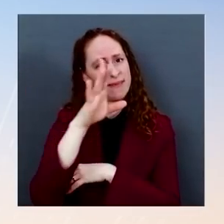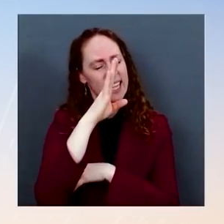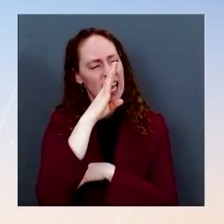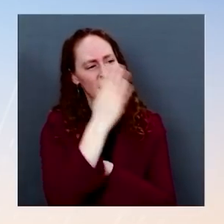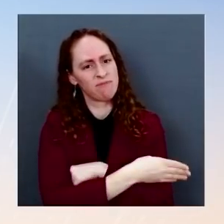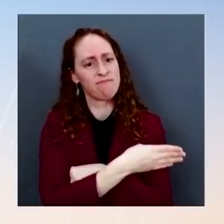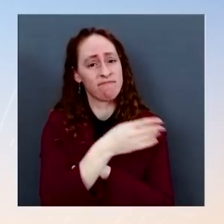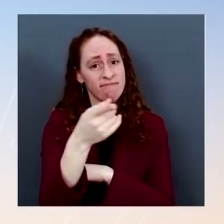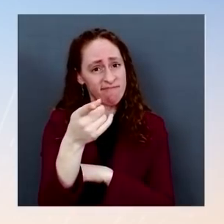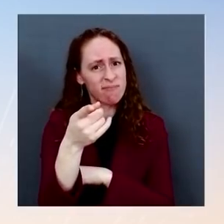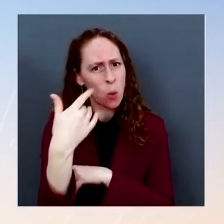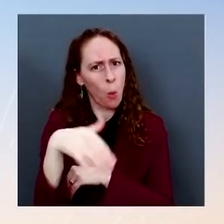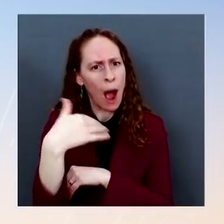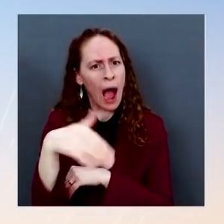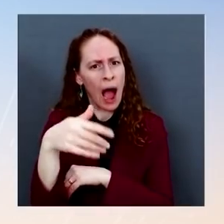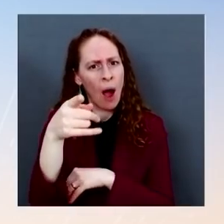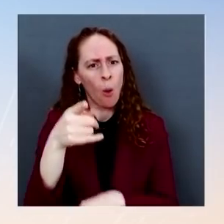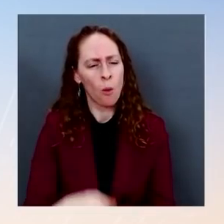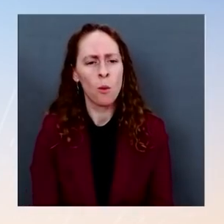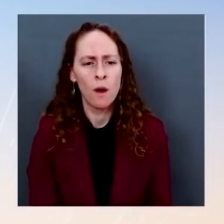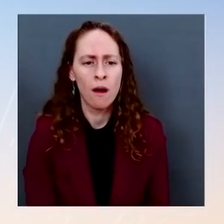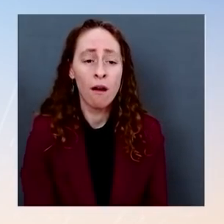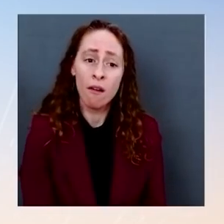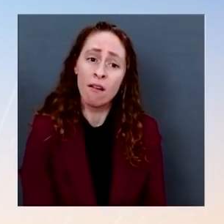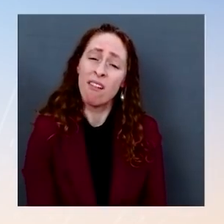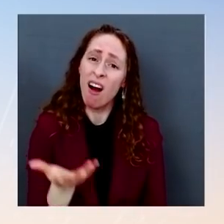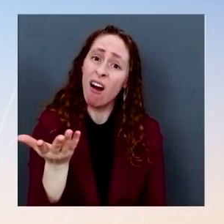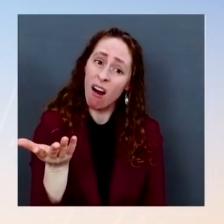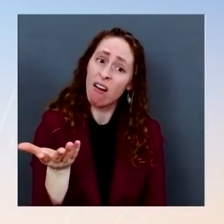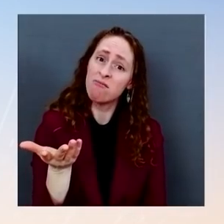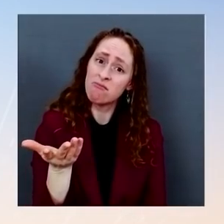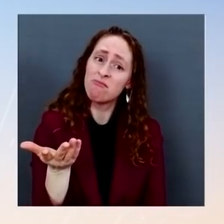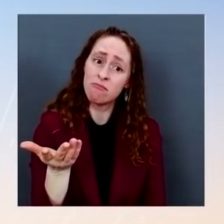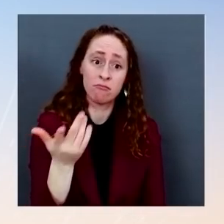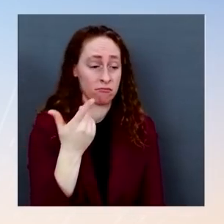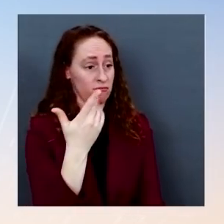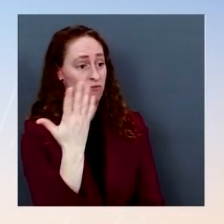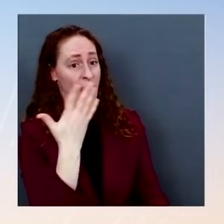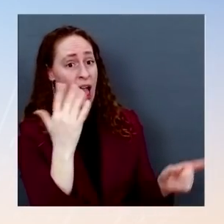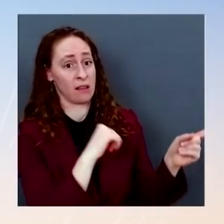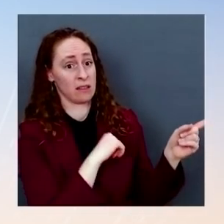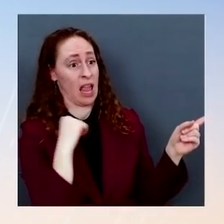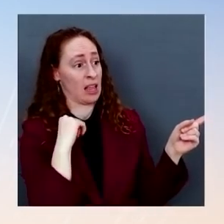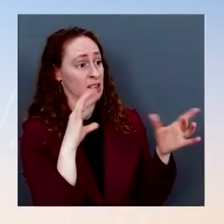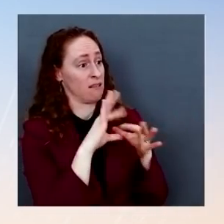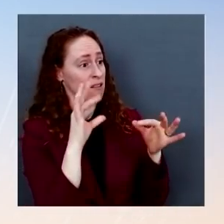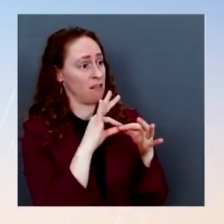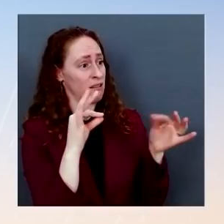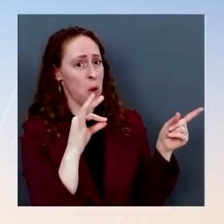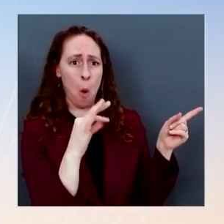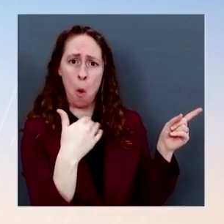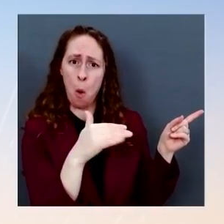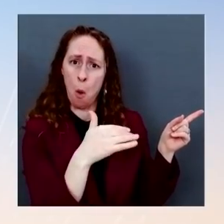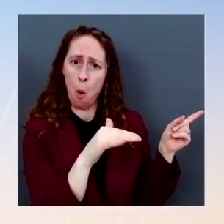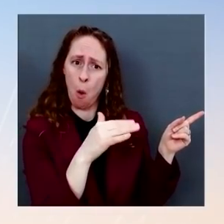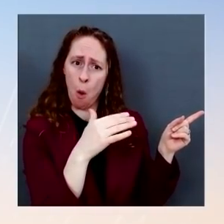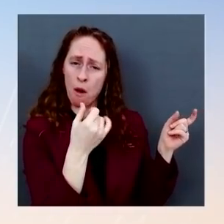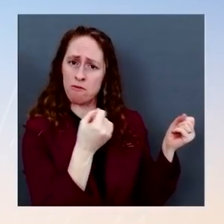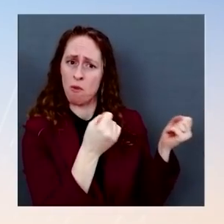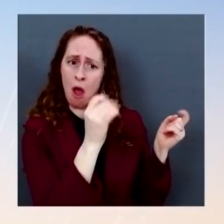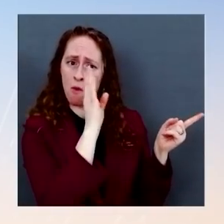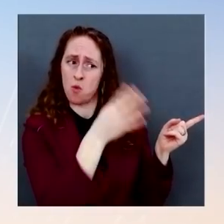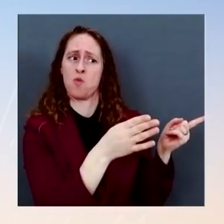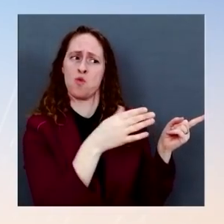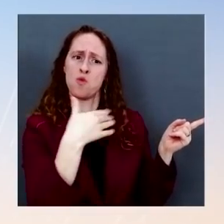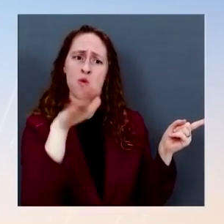the Democratic caucus across the Democratic Party, and that's our focus moving forward. But that was our basis of our calculus yesterday. And just one more quick one.